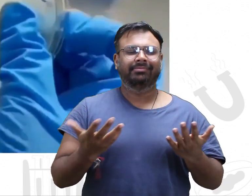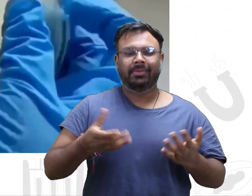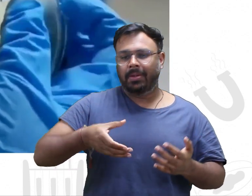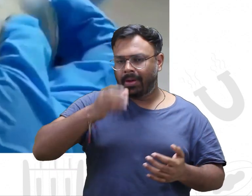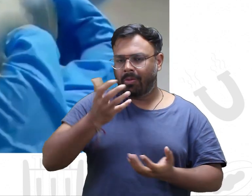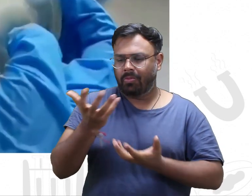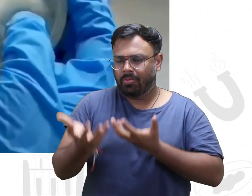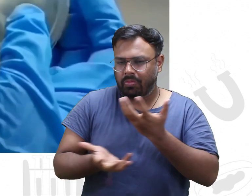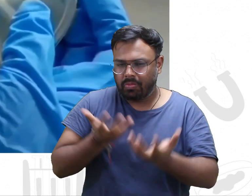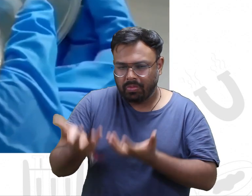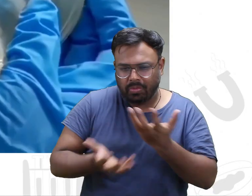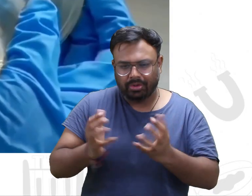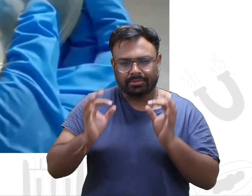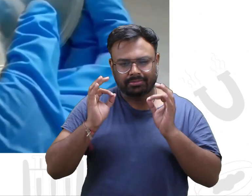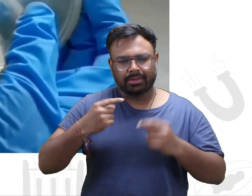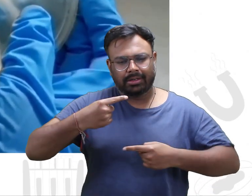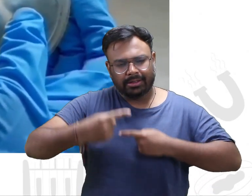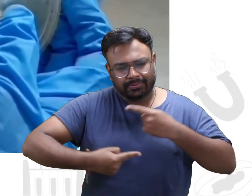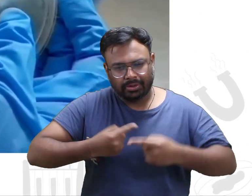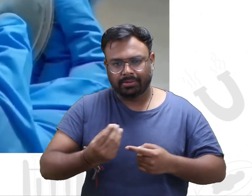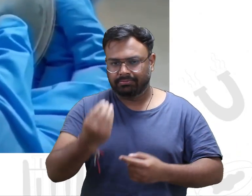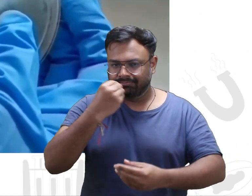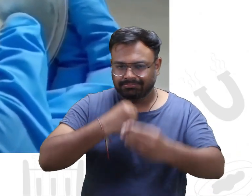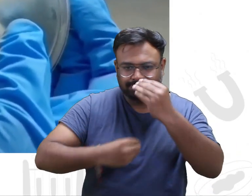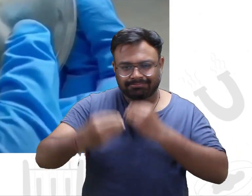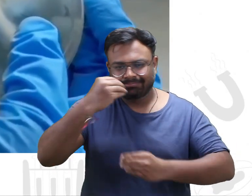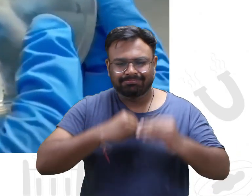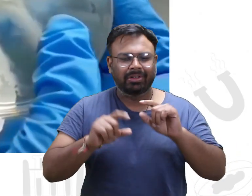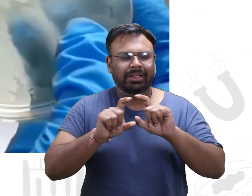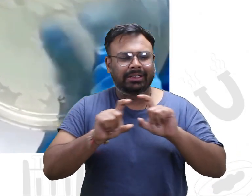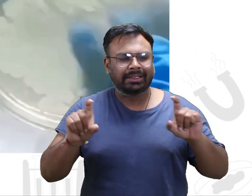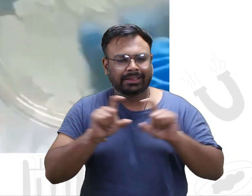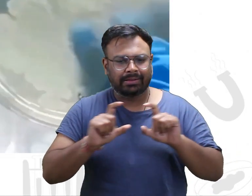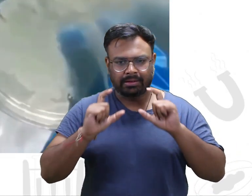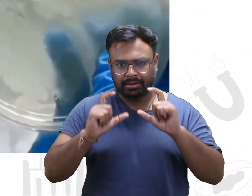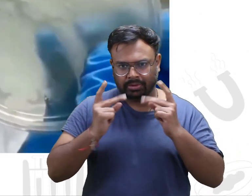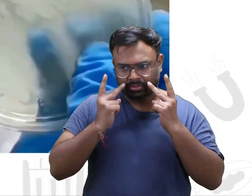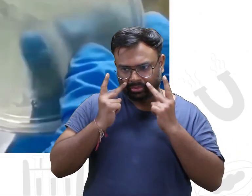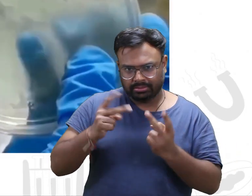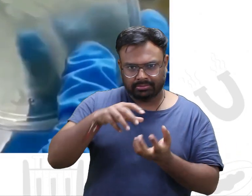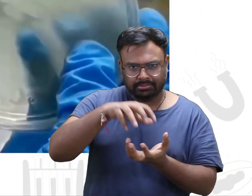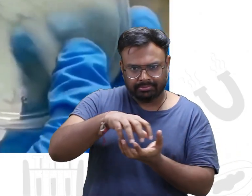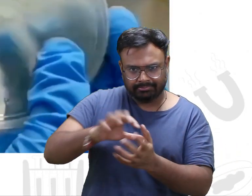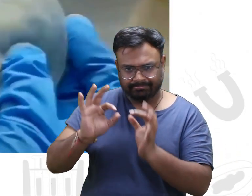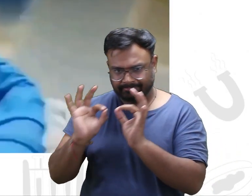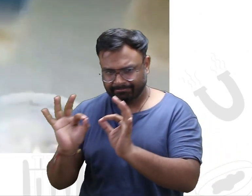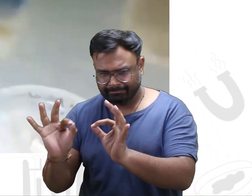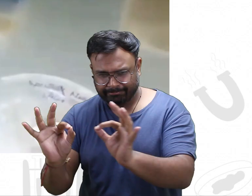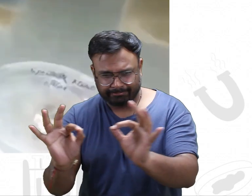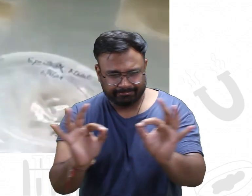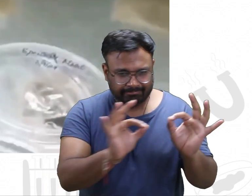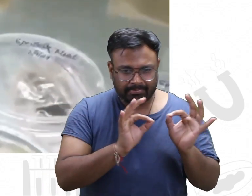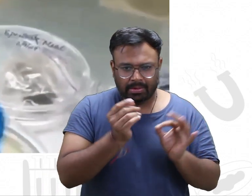practice like washing hands and drinking boiled water. Always try to keep the food items closed or ensure